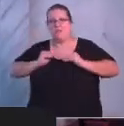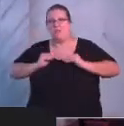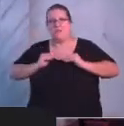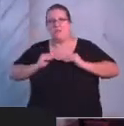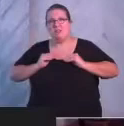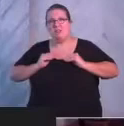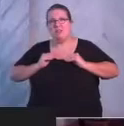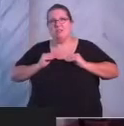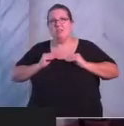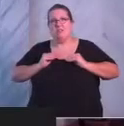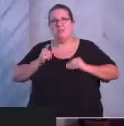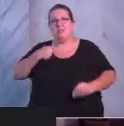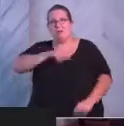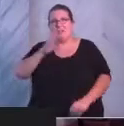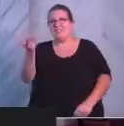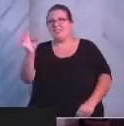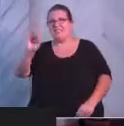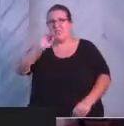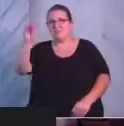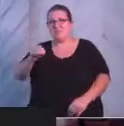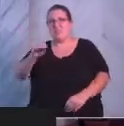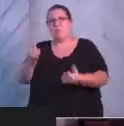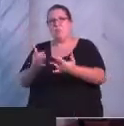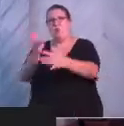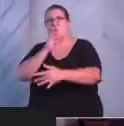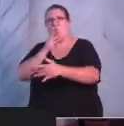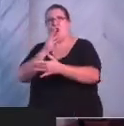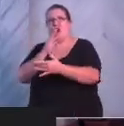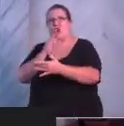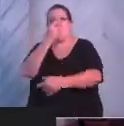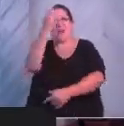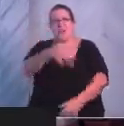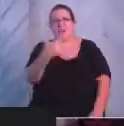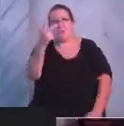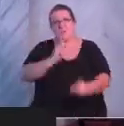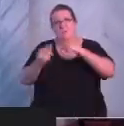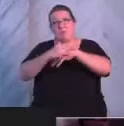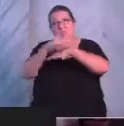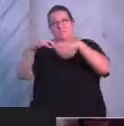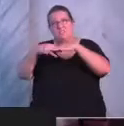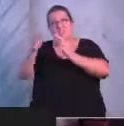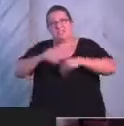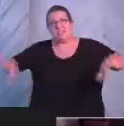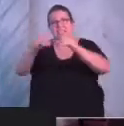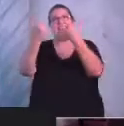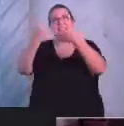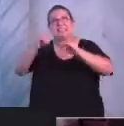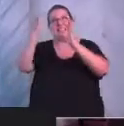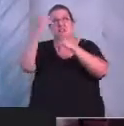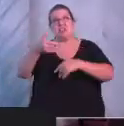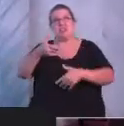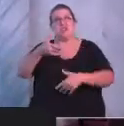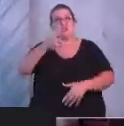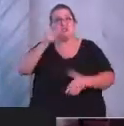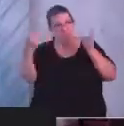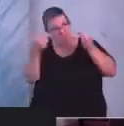We have 68% of boil water advisories. 1 in 3 people in Indigenous lands is still expected to drink something like this